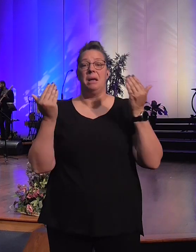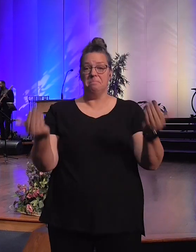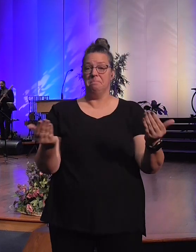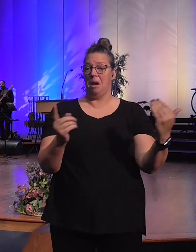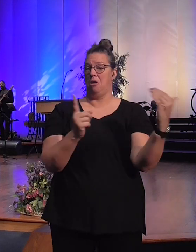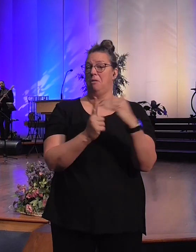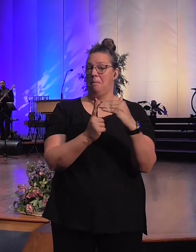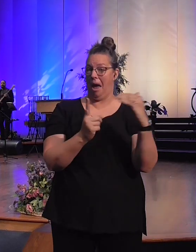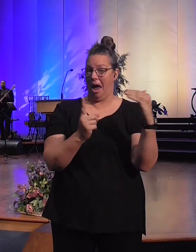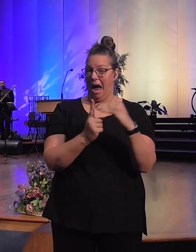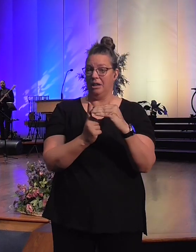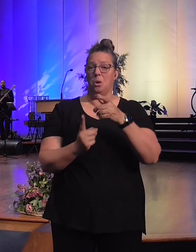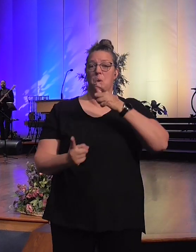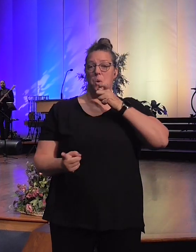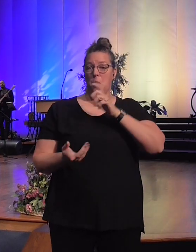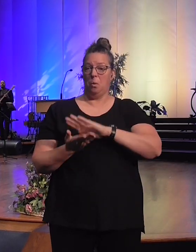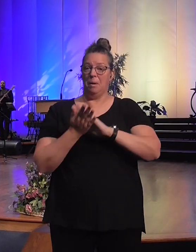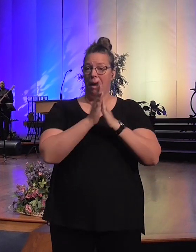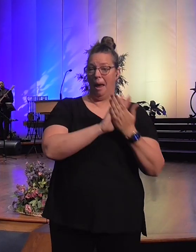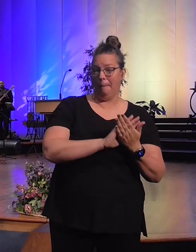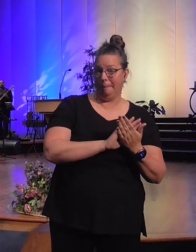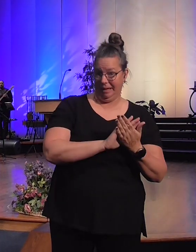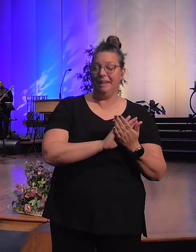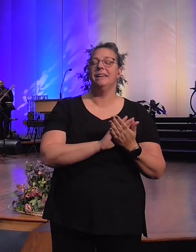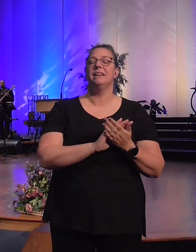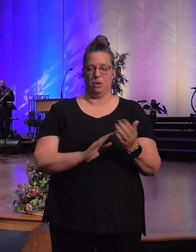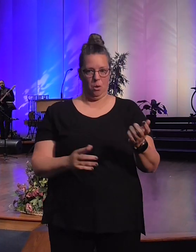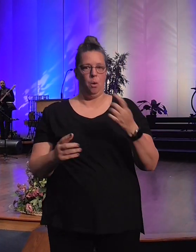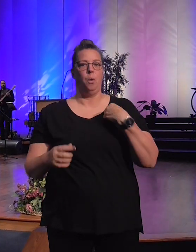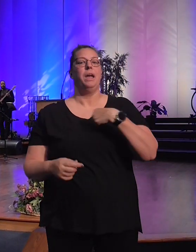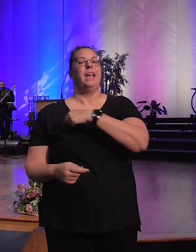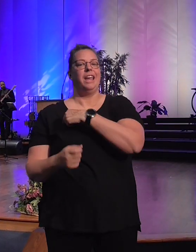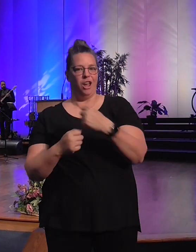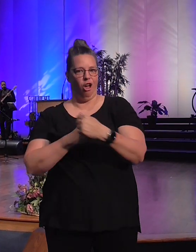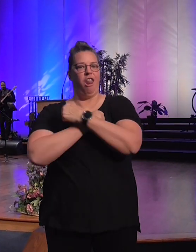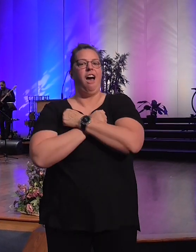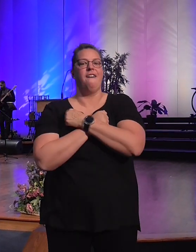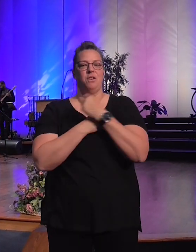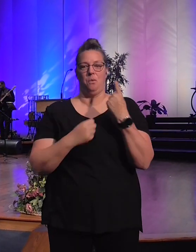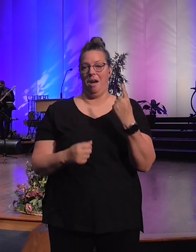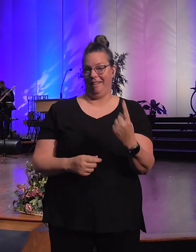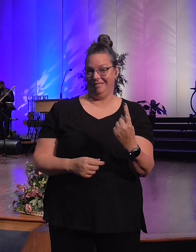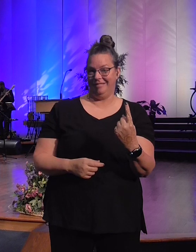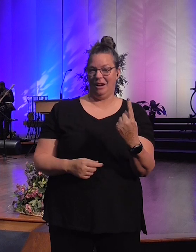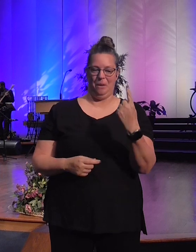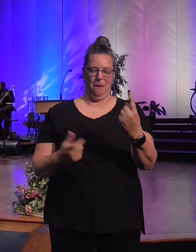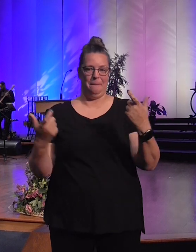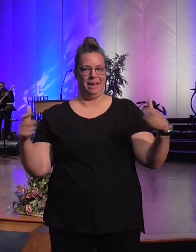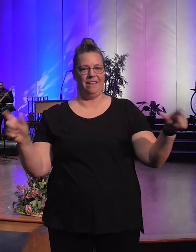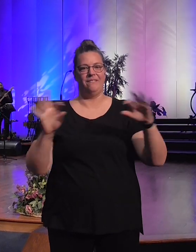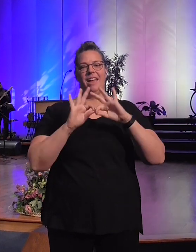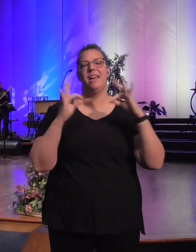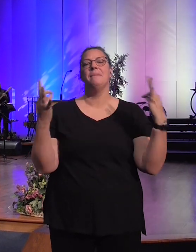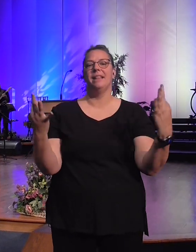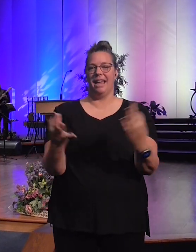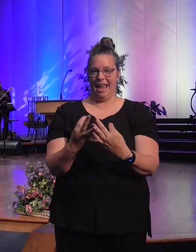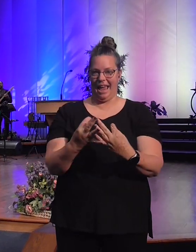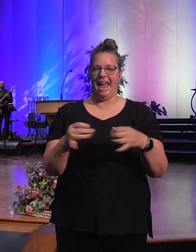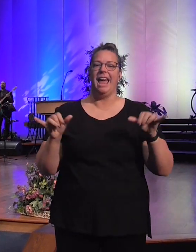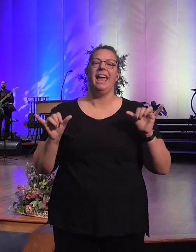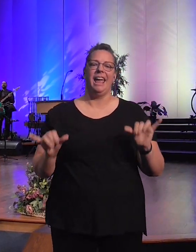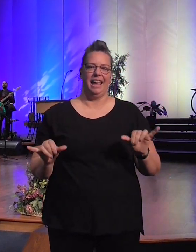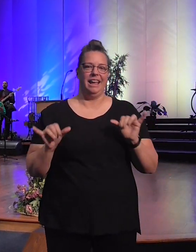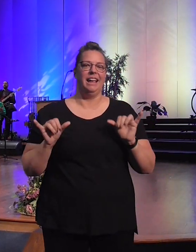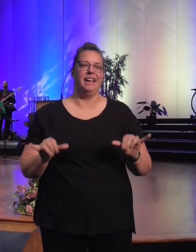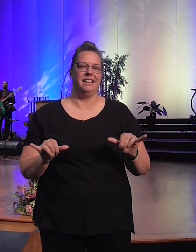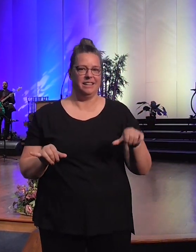be reminded of who we've come to be. We are love, we are one big family.